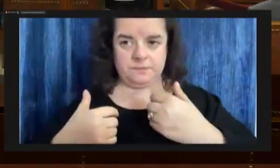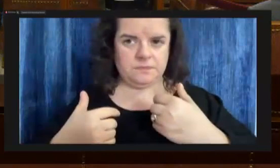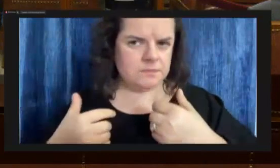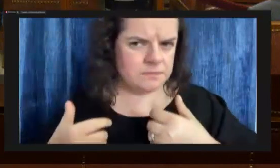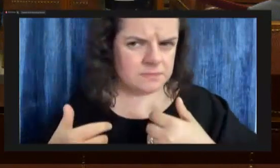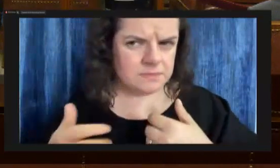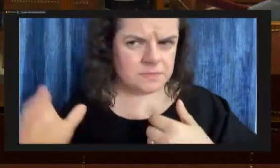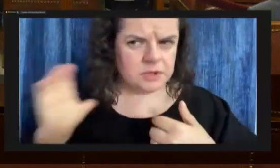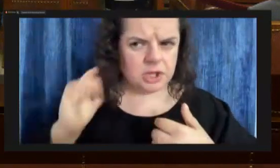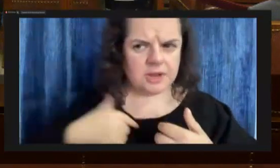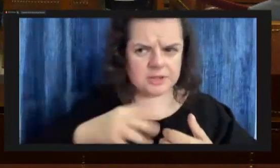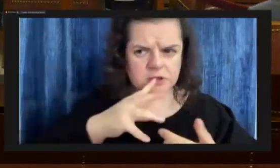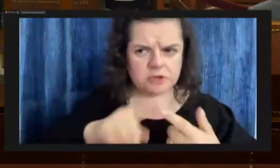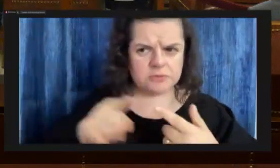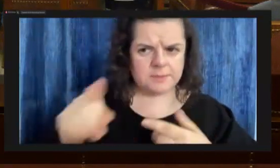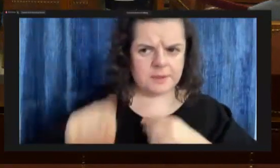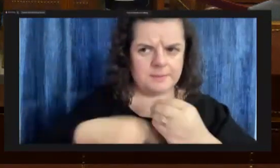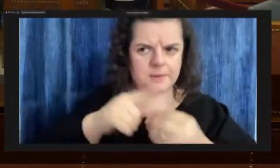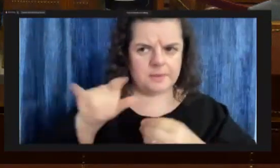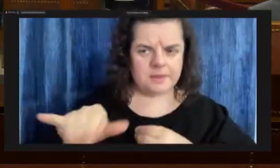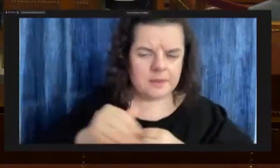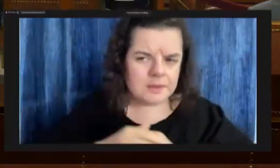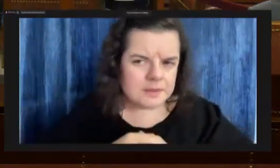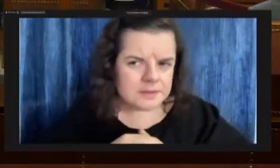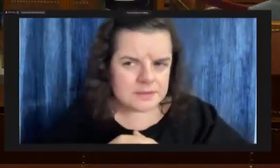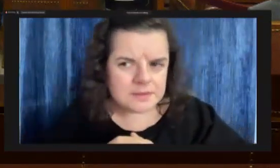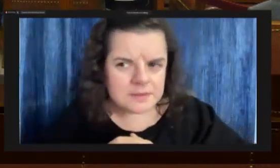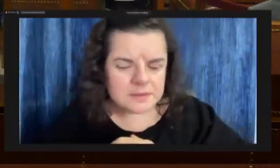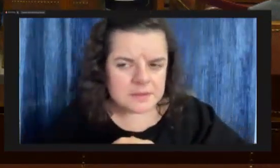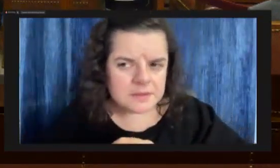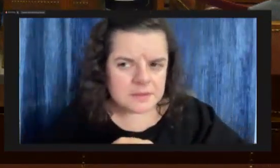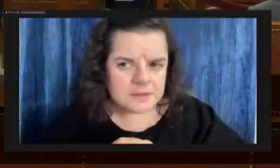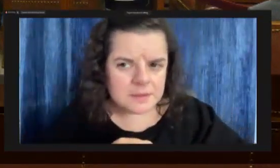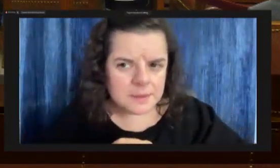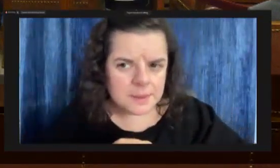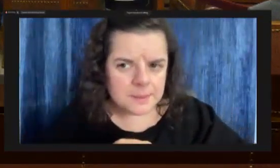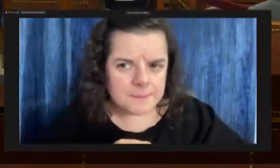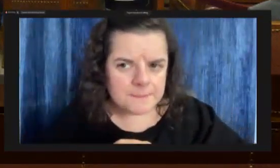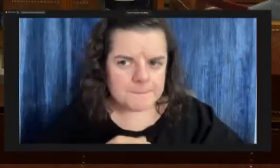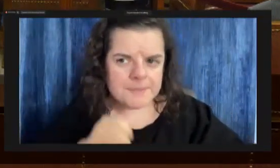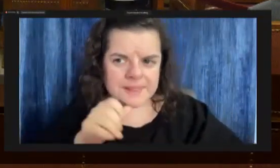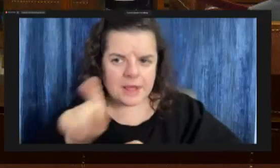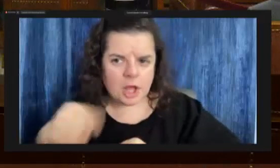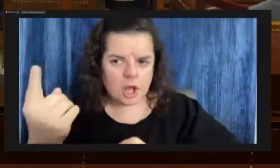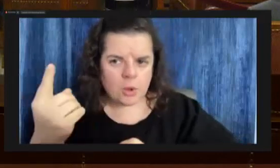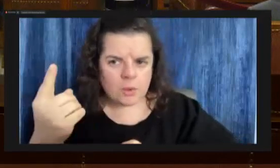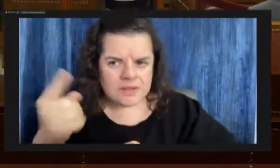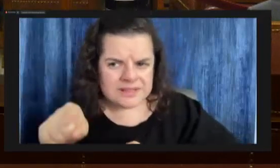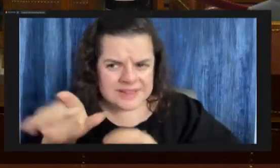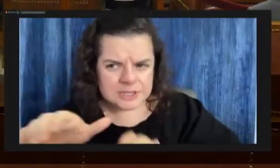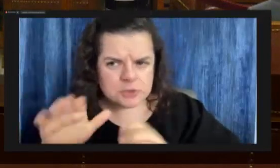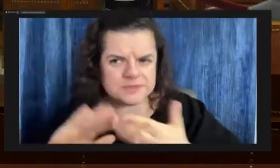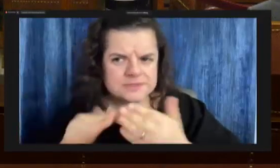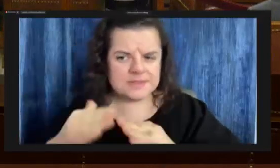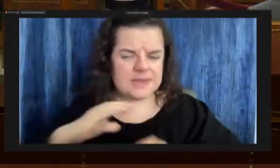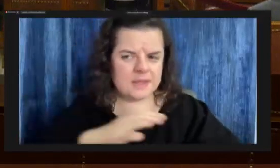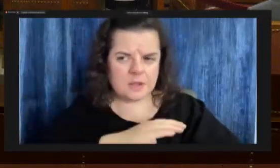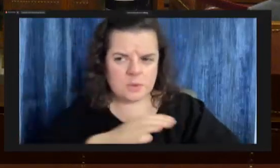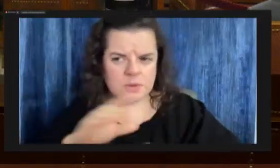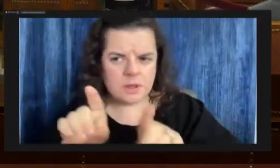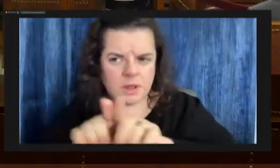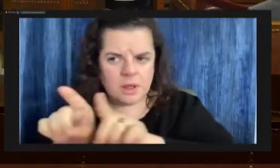talked to him about this. What's happening now is not only do they do city council, they also